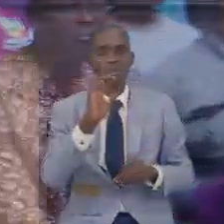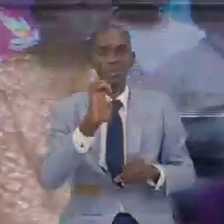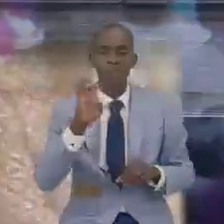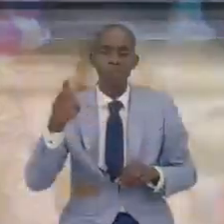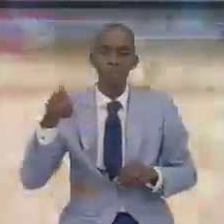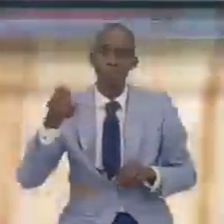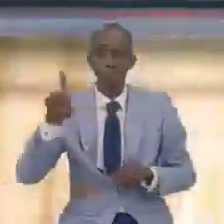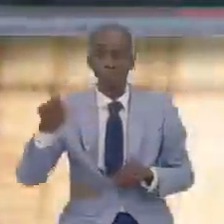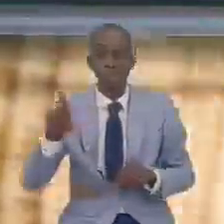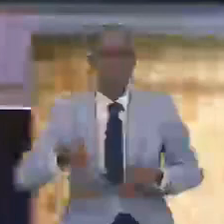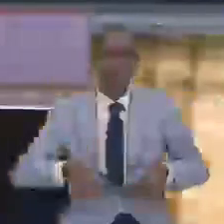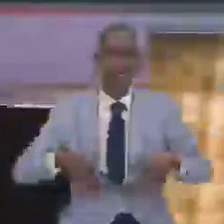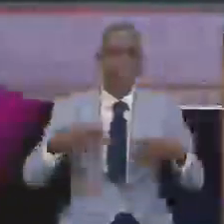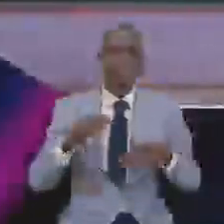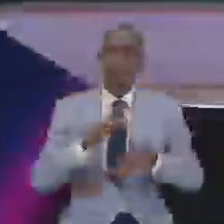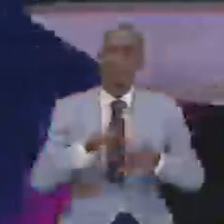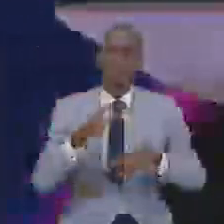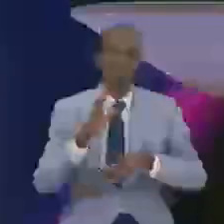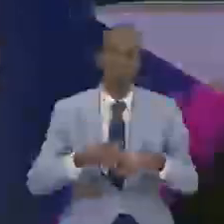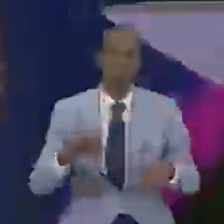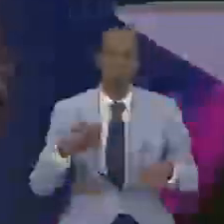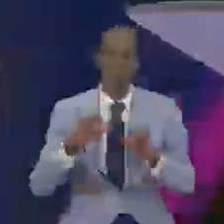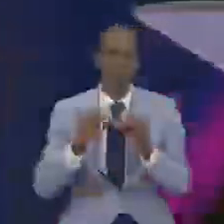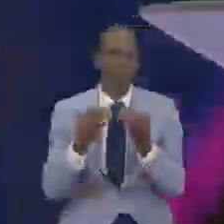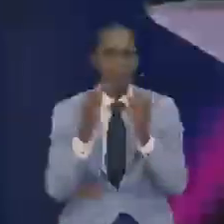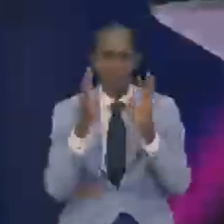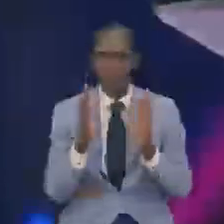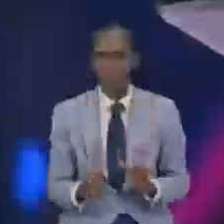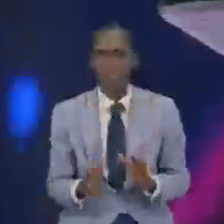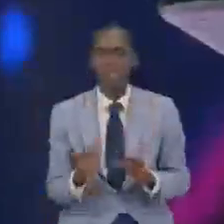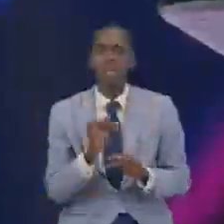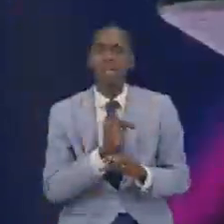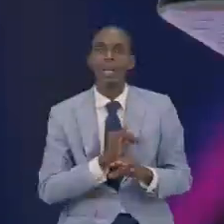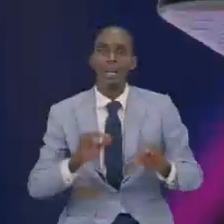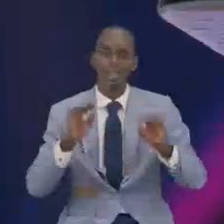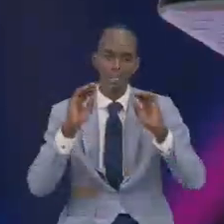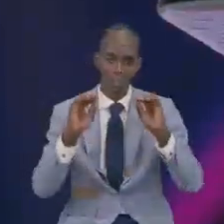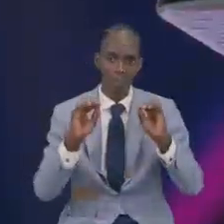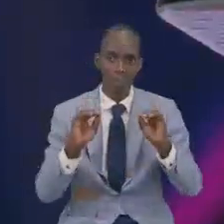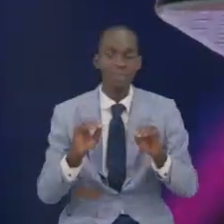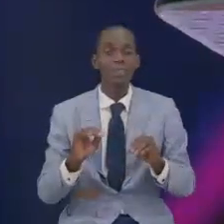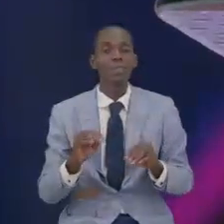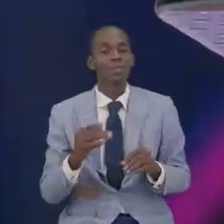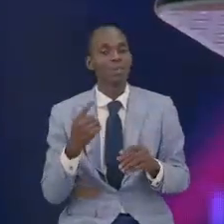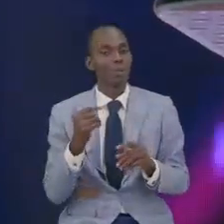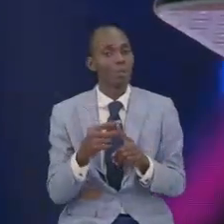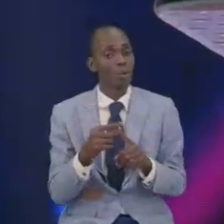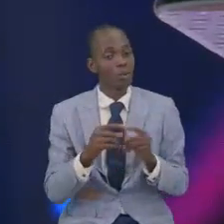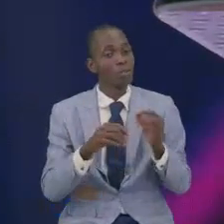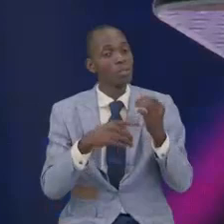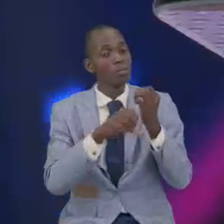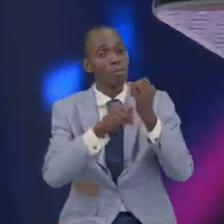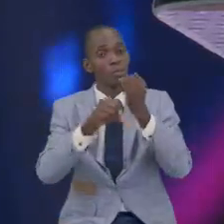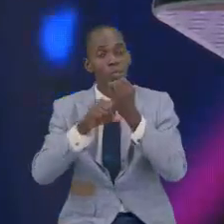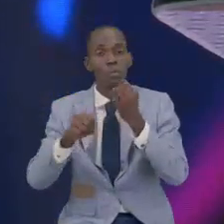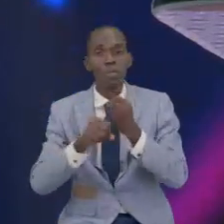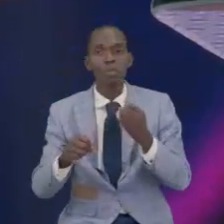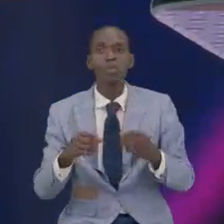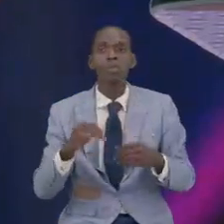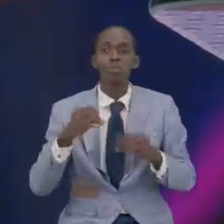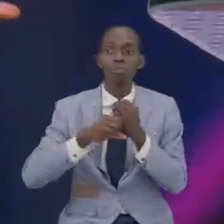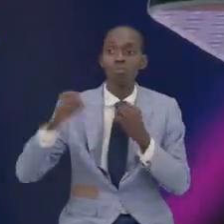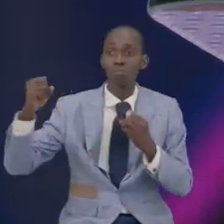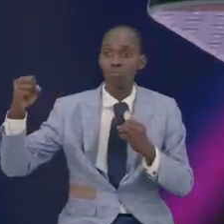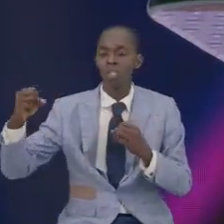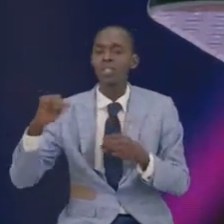I'm not convener. I teach the word. Crusade is good. Evangelism, that's good. That's part of